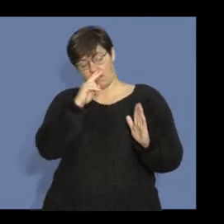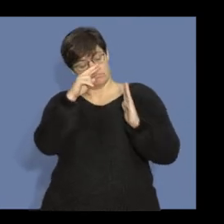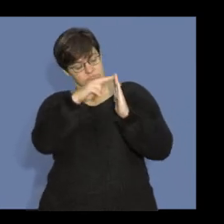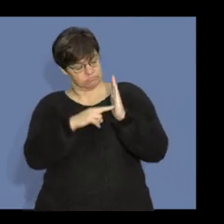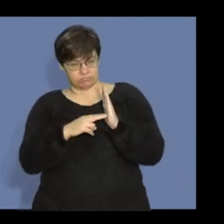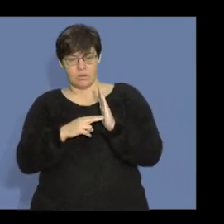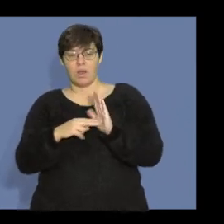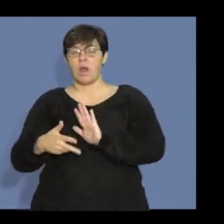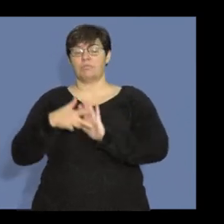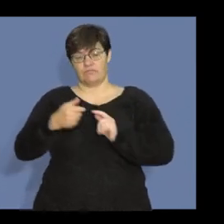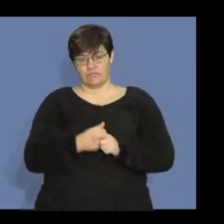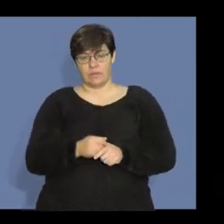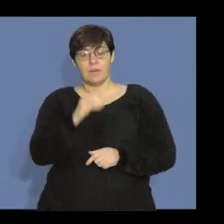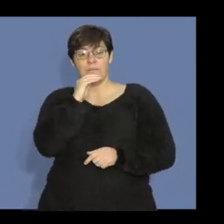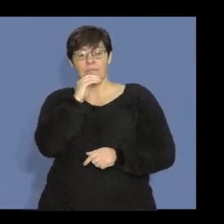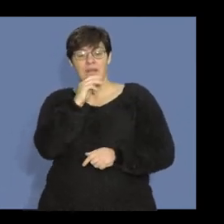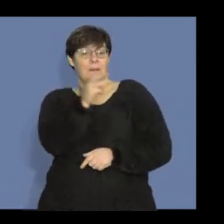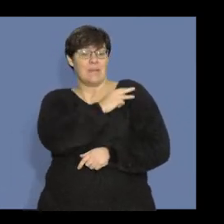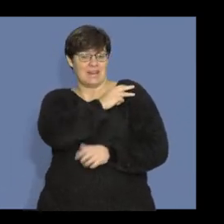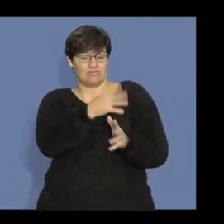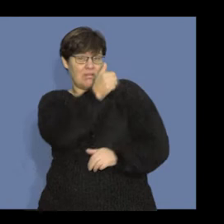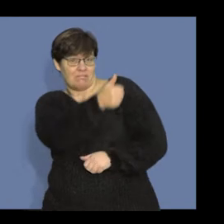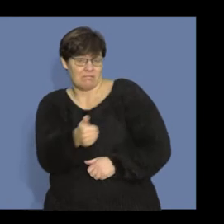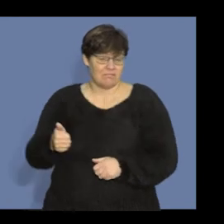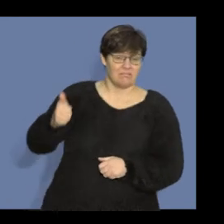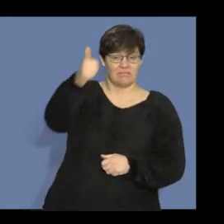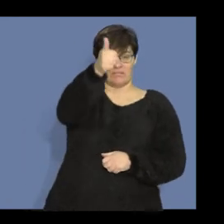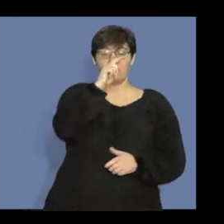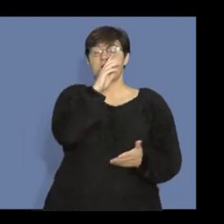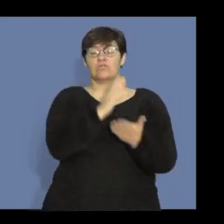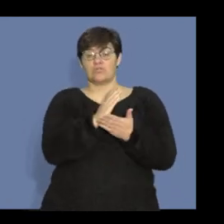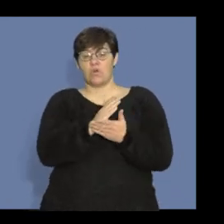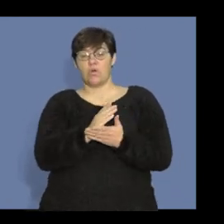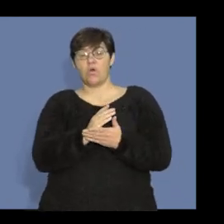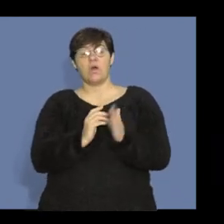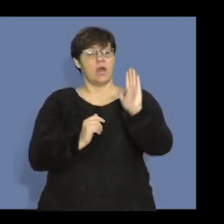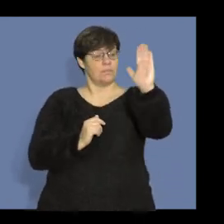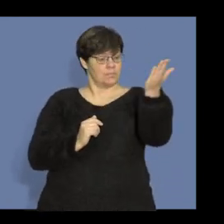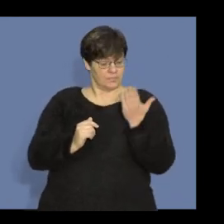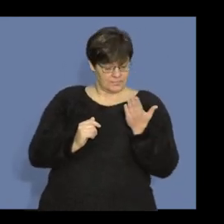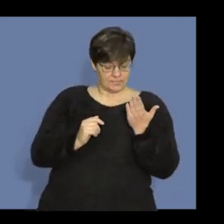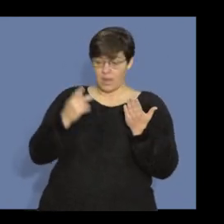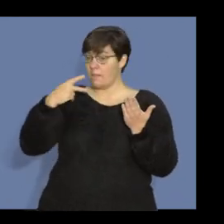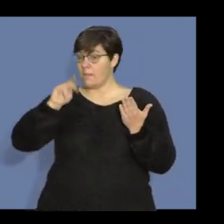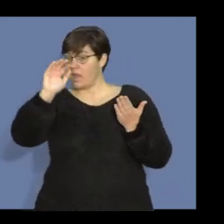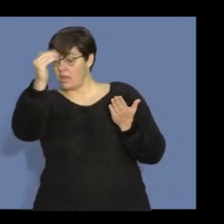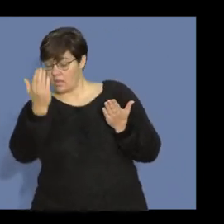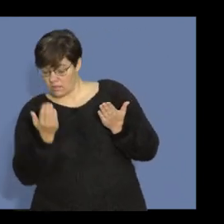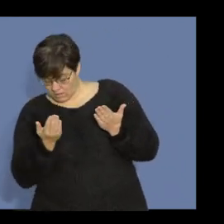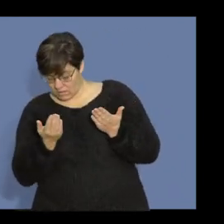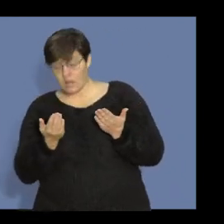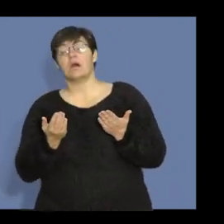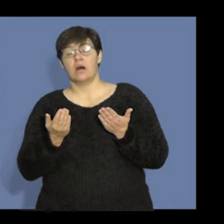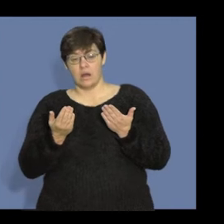would be the role function of somebody in management to ensure that the VAT payments are done